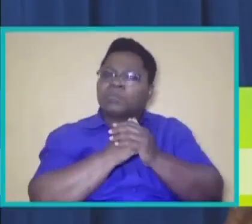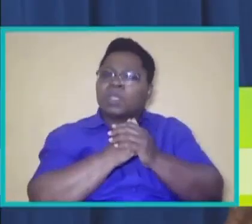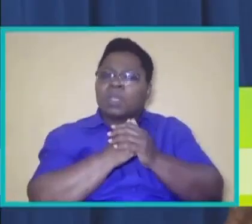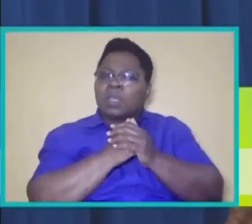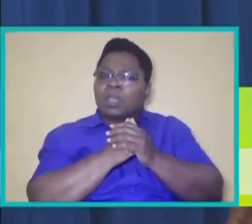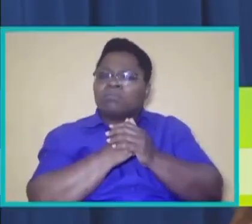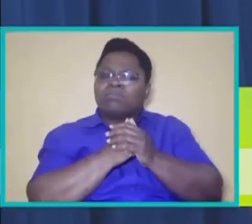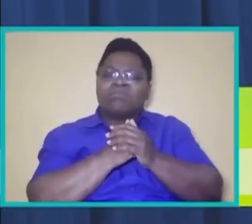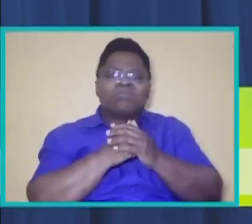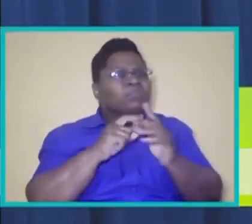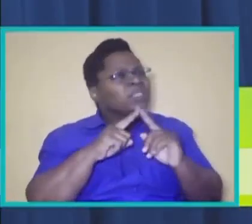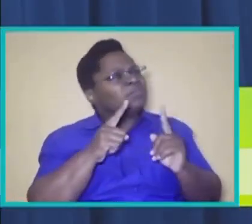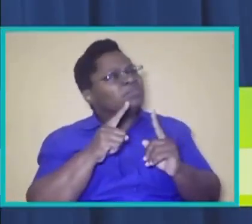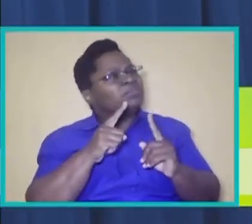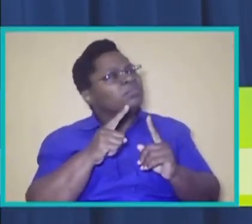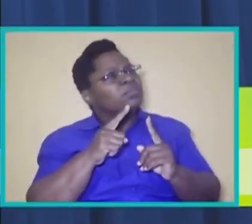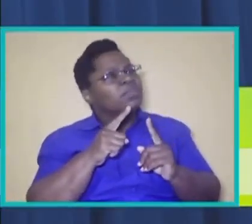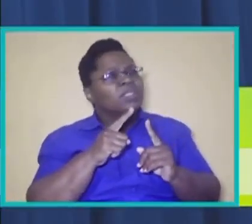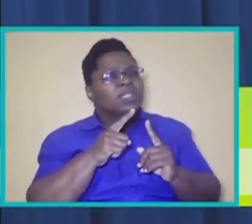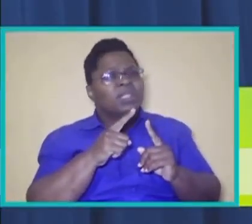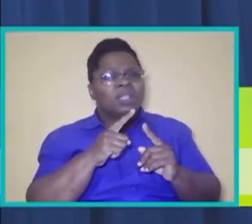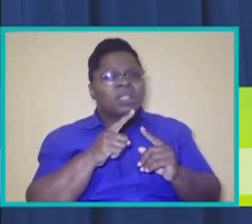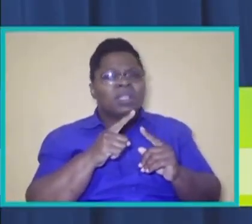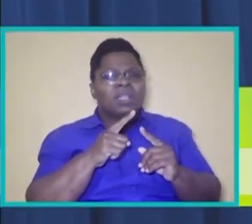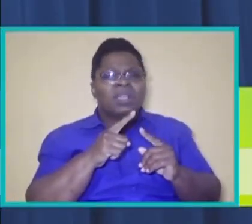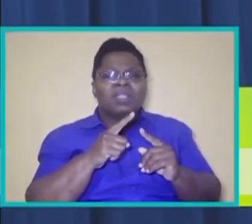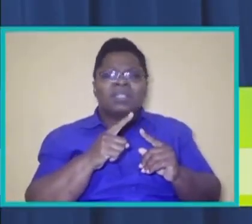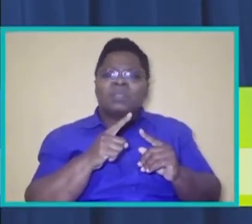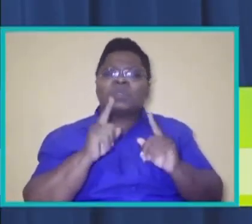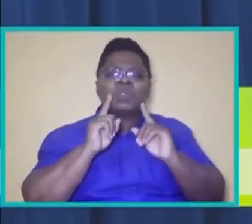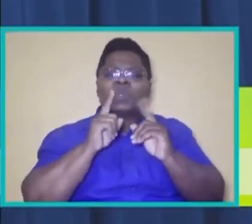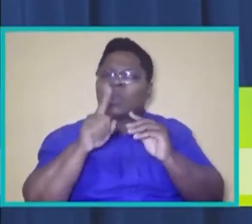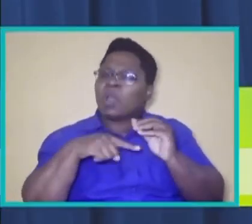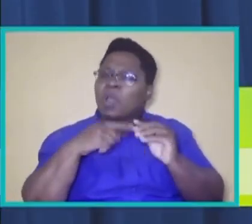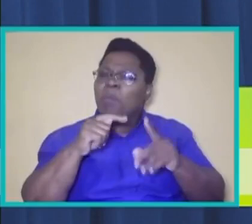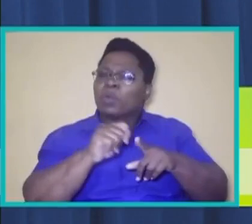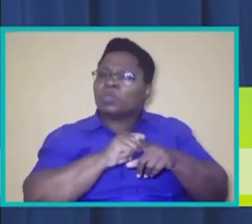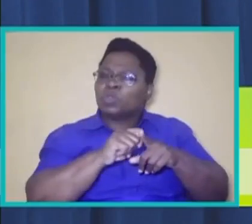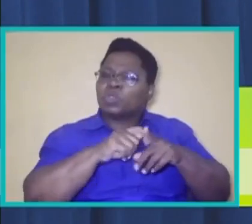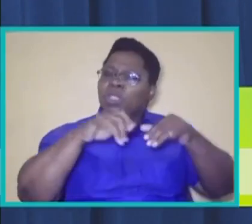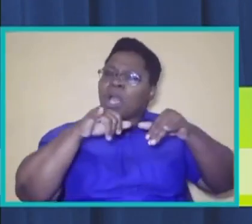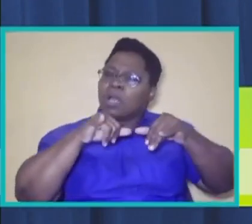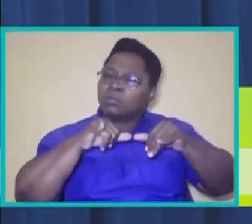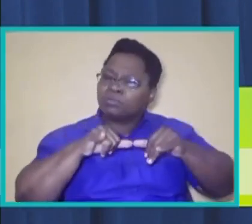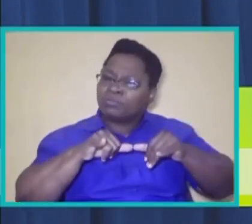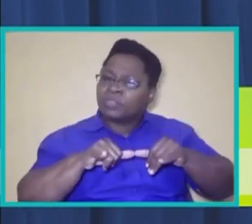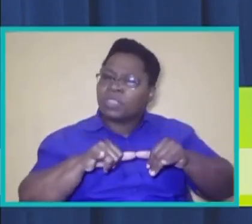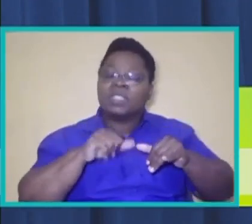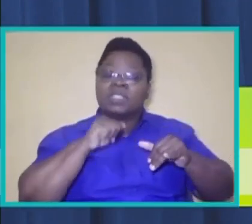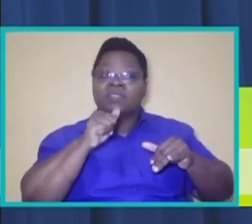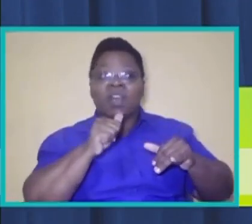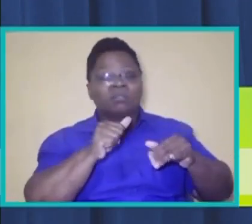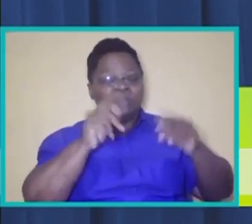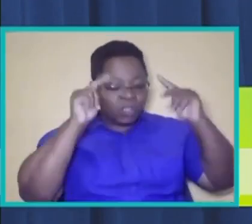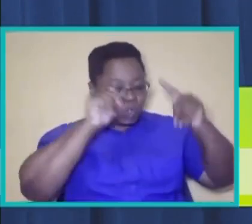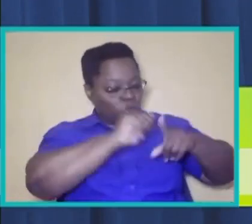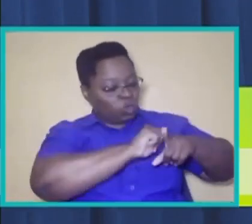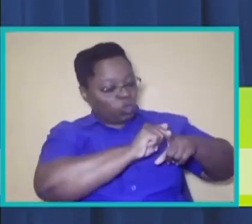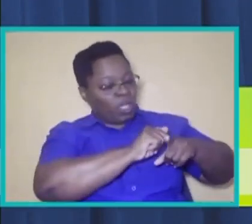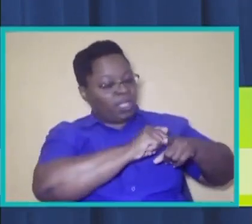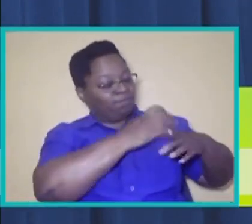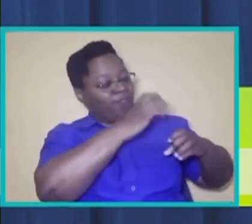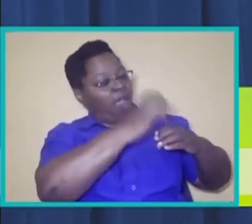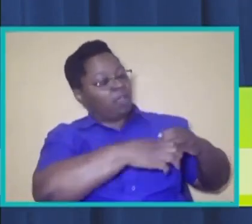training, so that it's not initial training and that's the end, go ahead and teach. It has to be supported